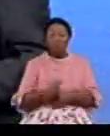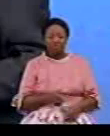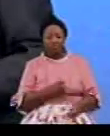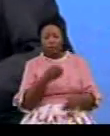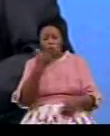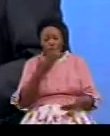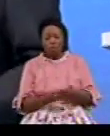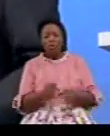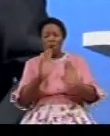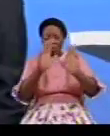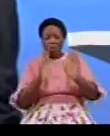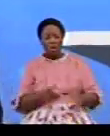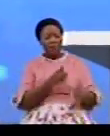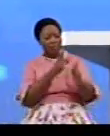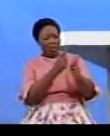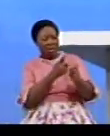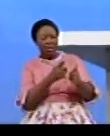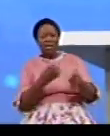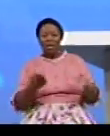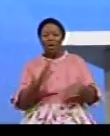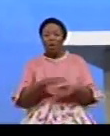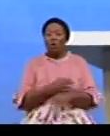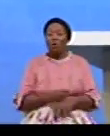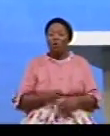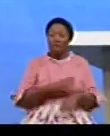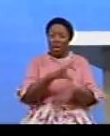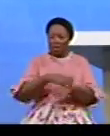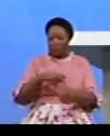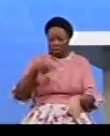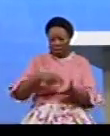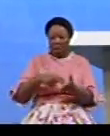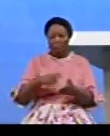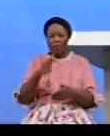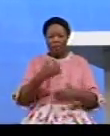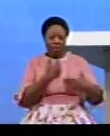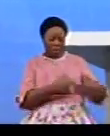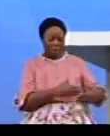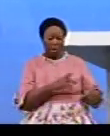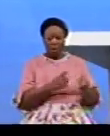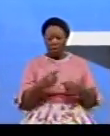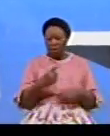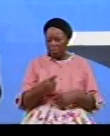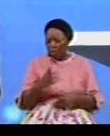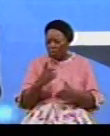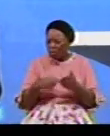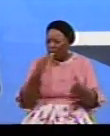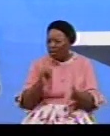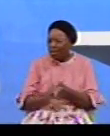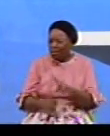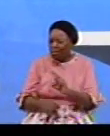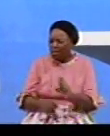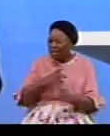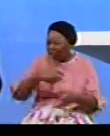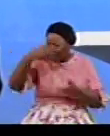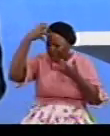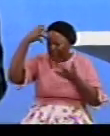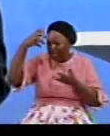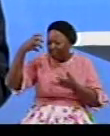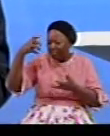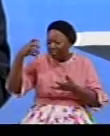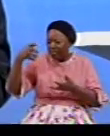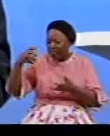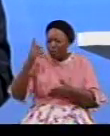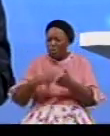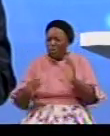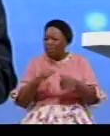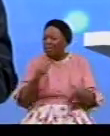the polluted slave? What happens to the perverted soul? That there will be